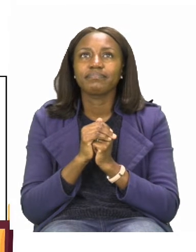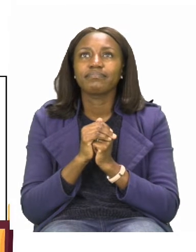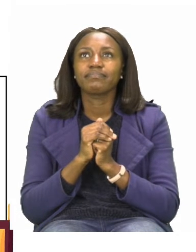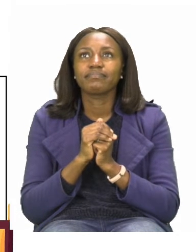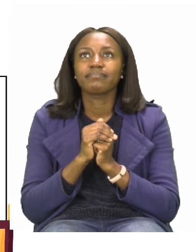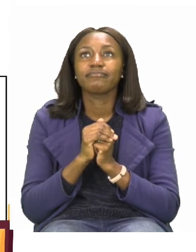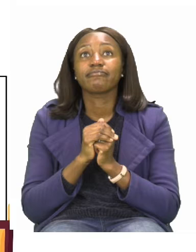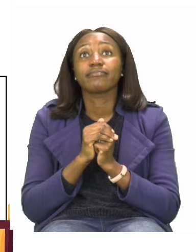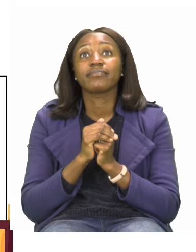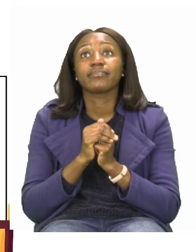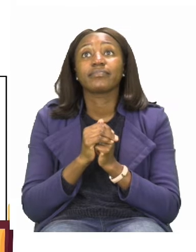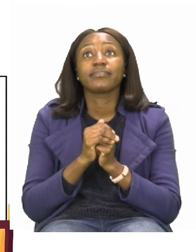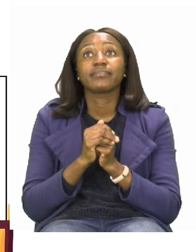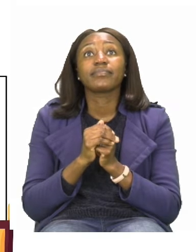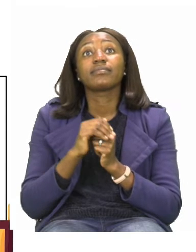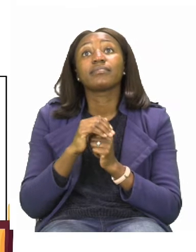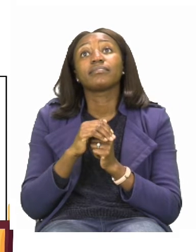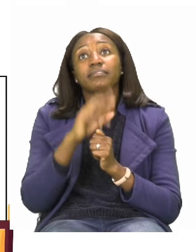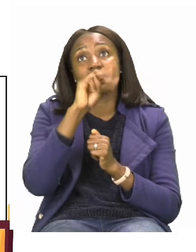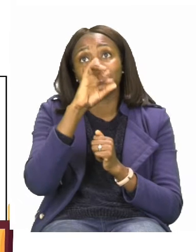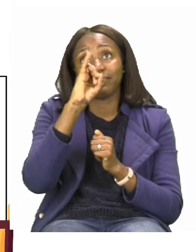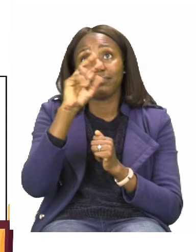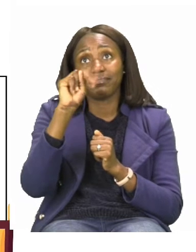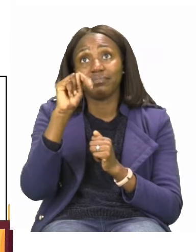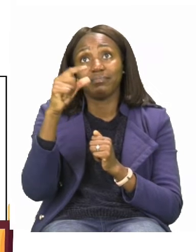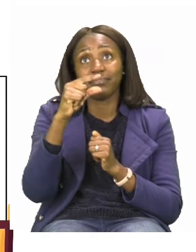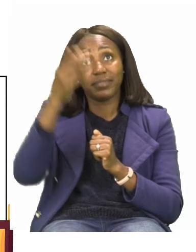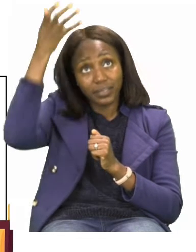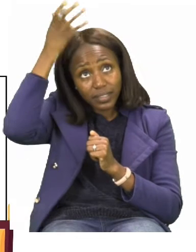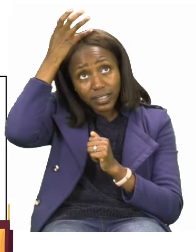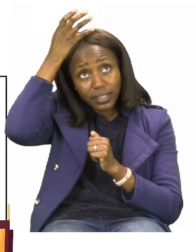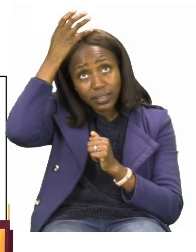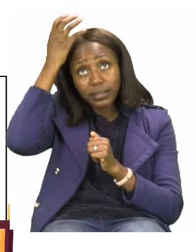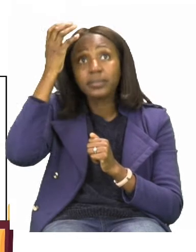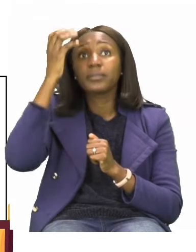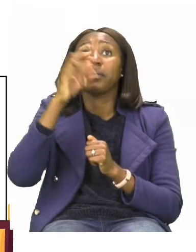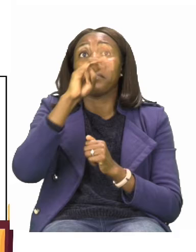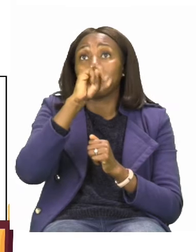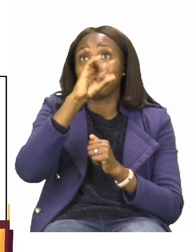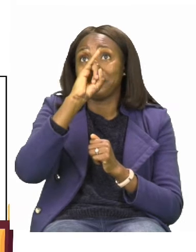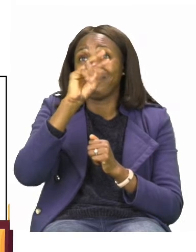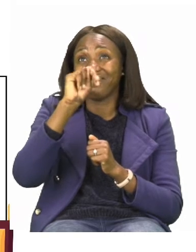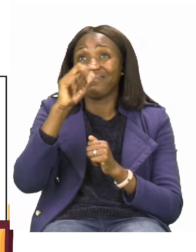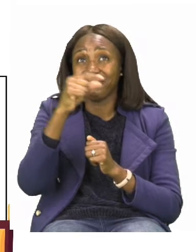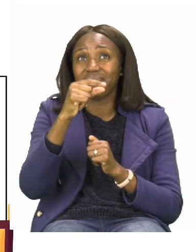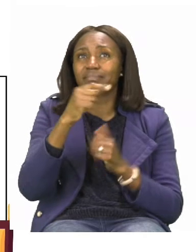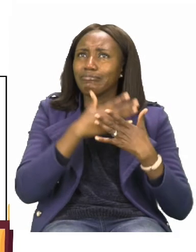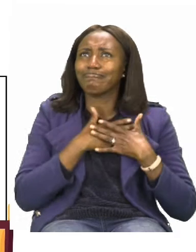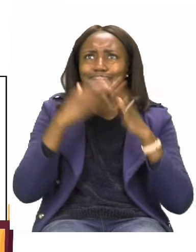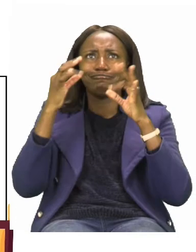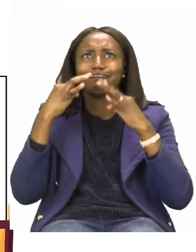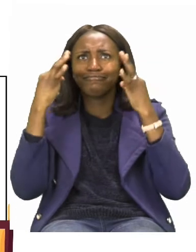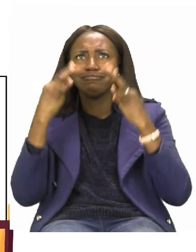Ming and the King. Ming likes to sing. Ming